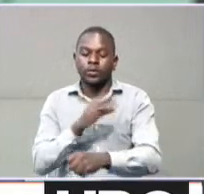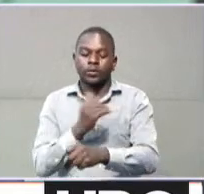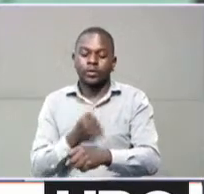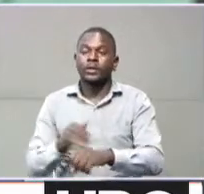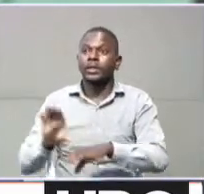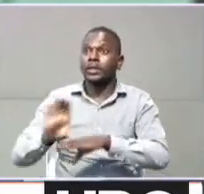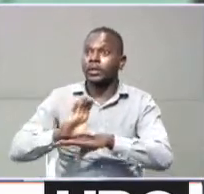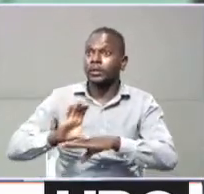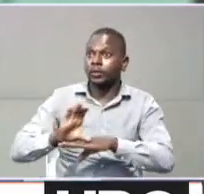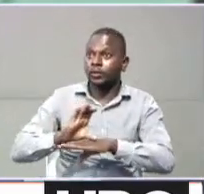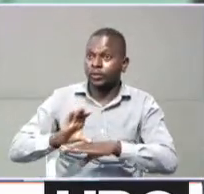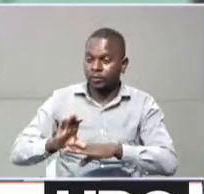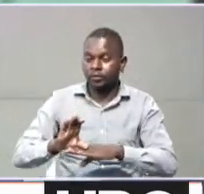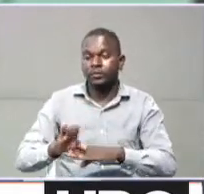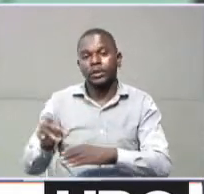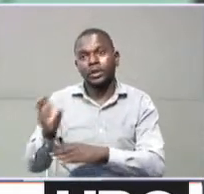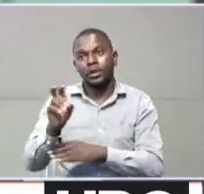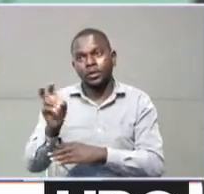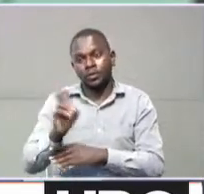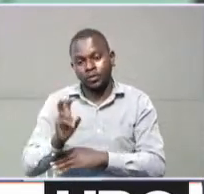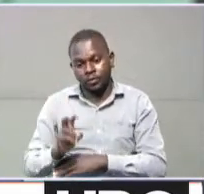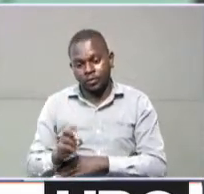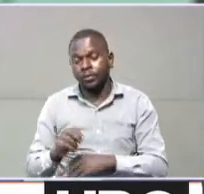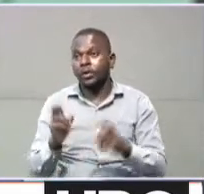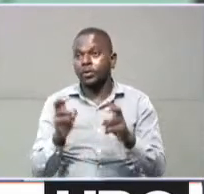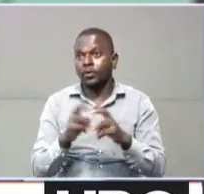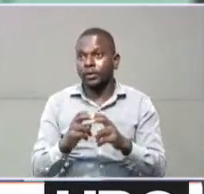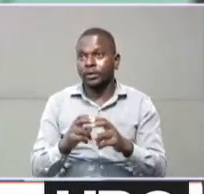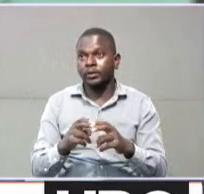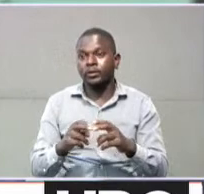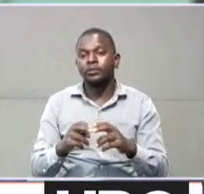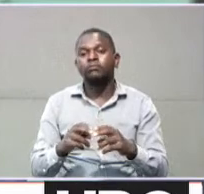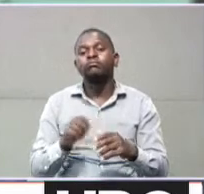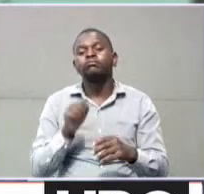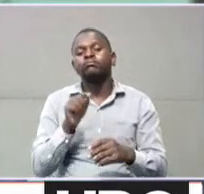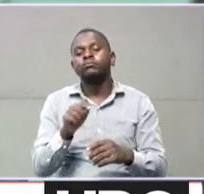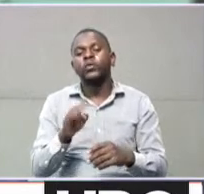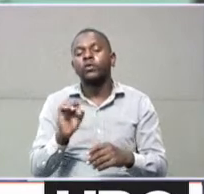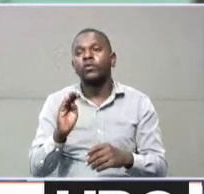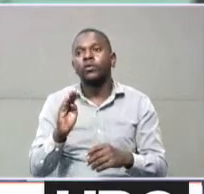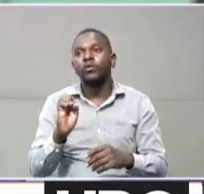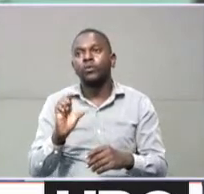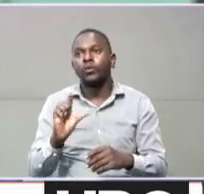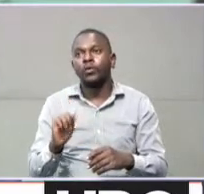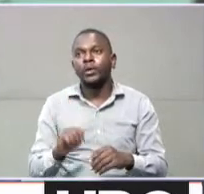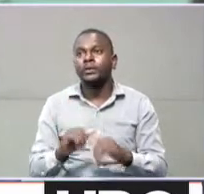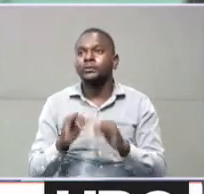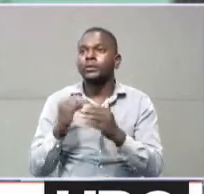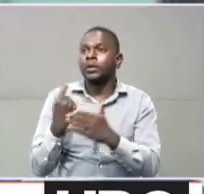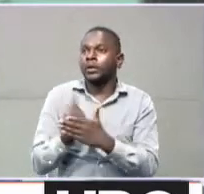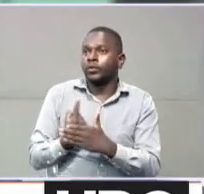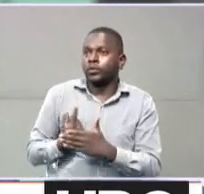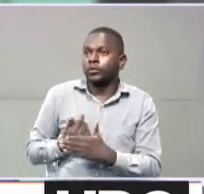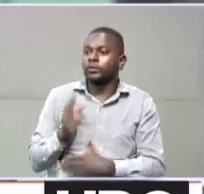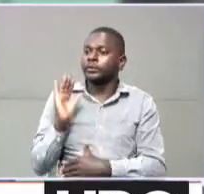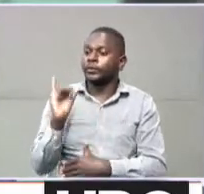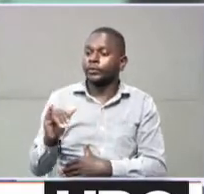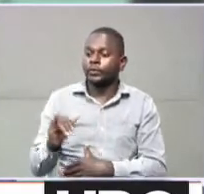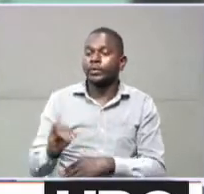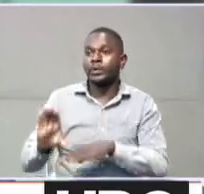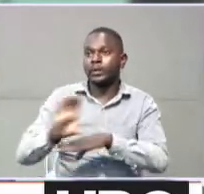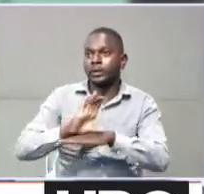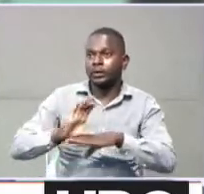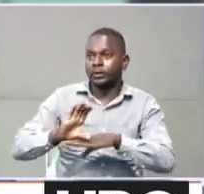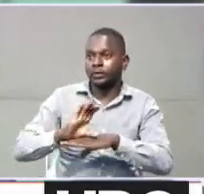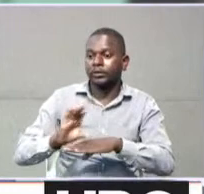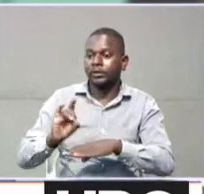monitor the contacts of victims see some are being guaranteed in drc i